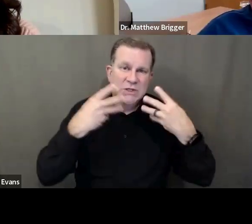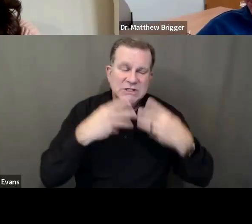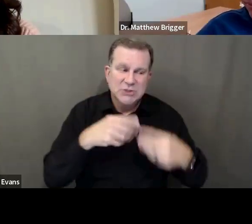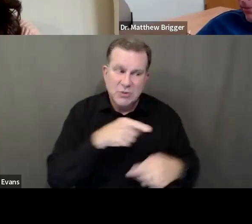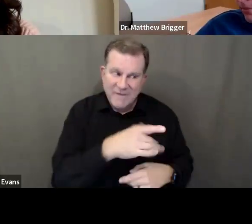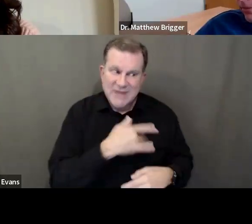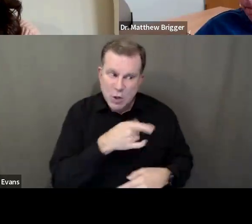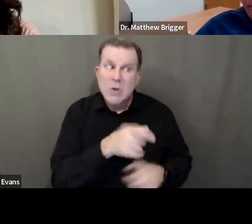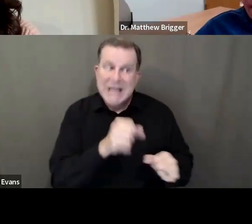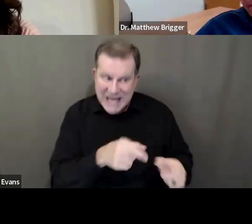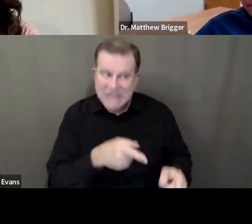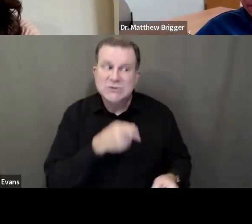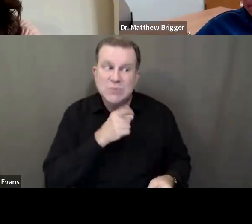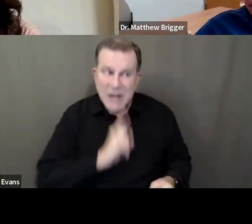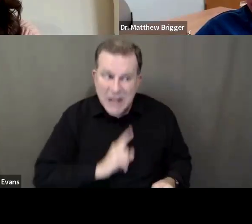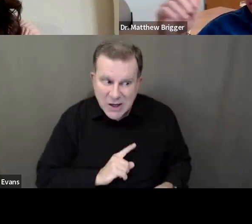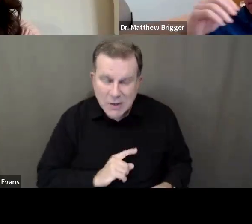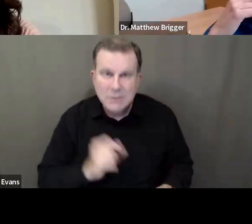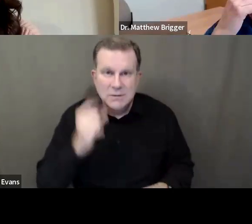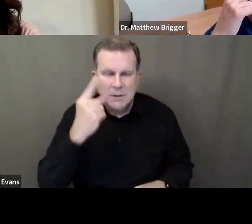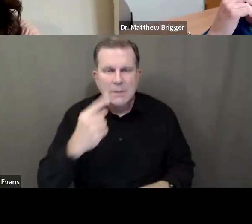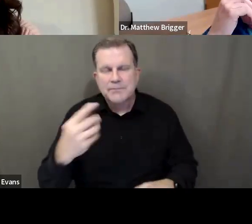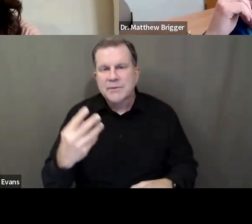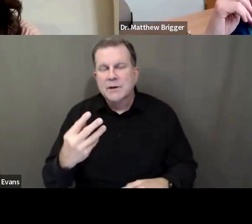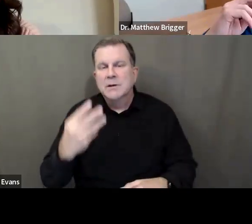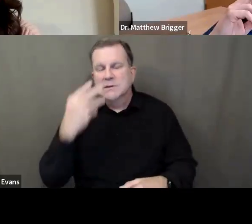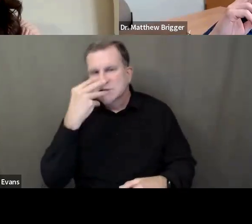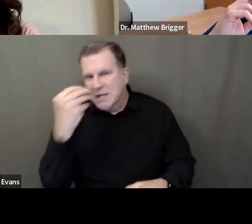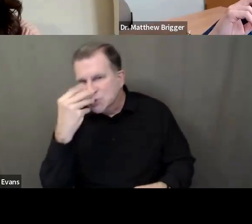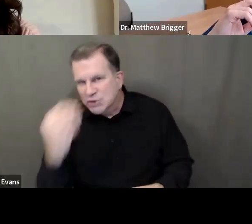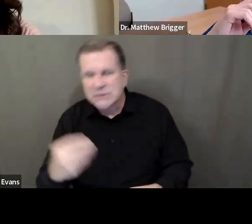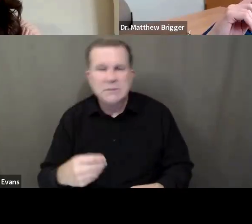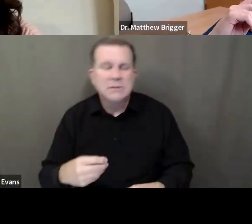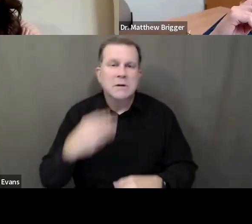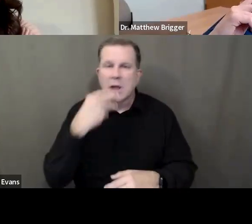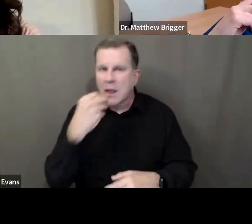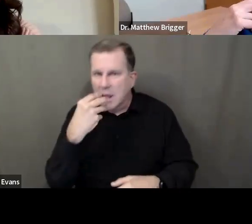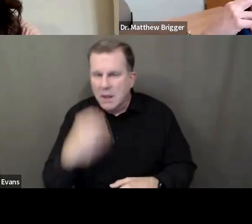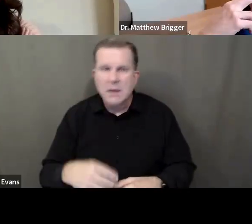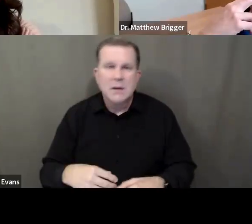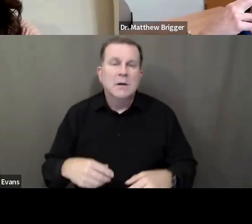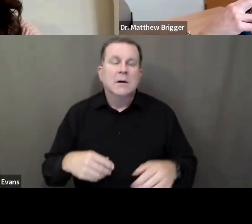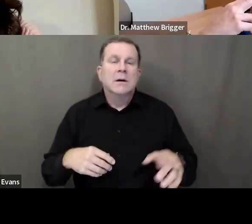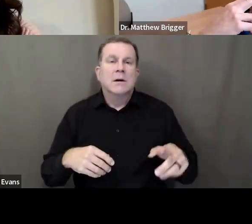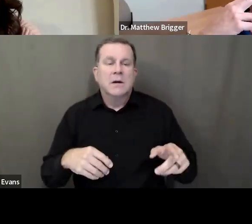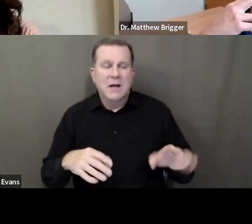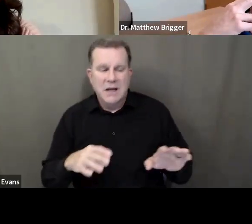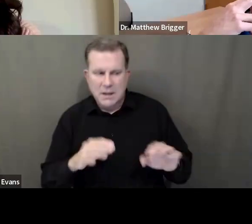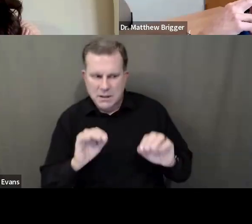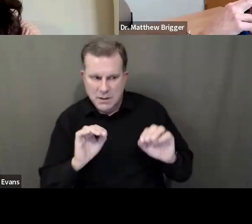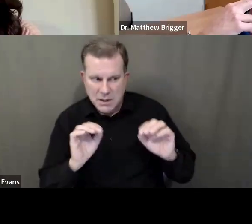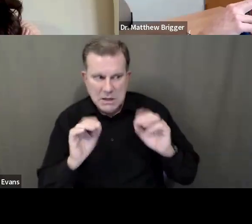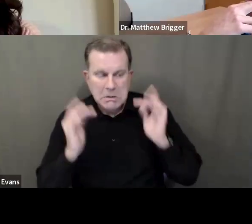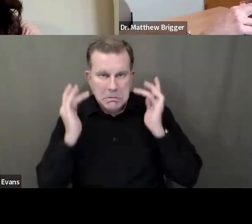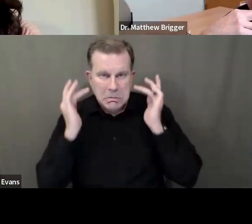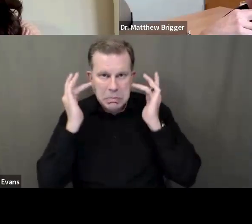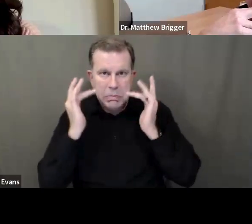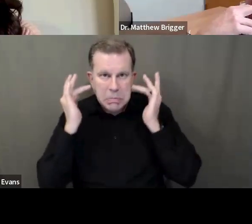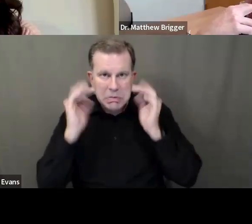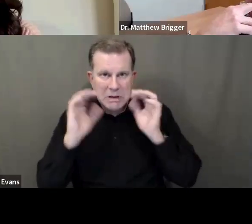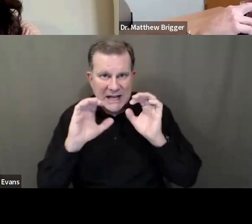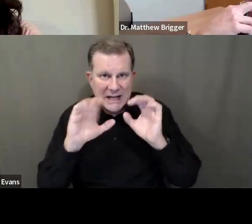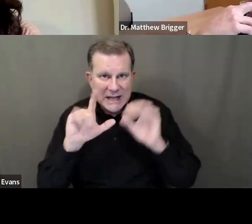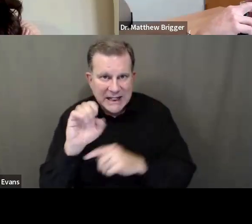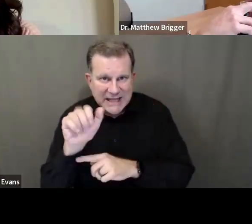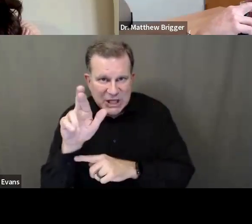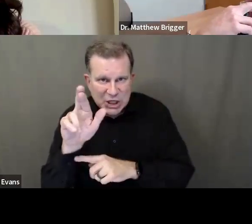but through suctioning and being able to realize, okay, I don't have anything in that area. I go to eat